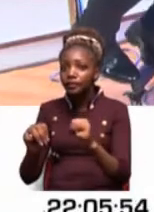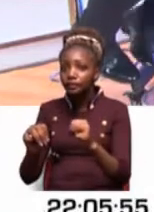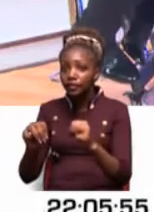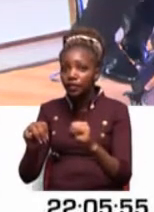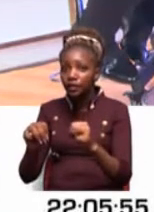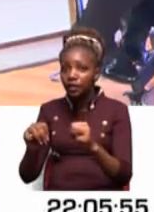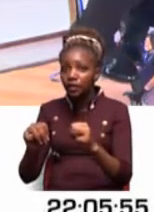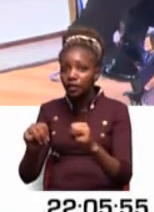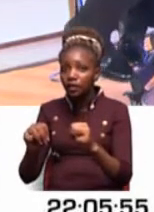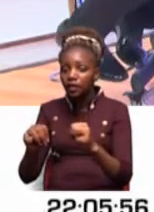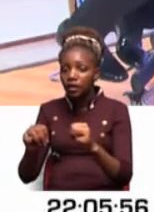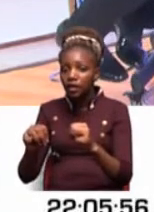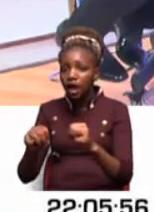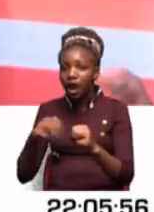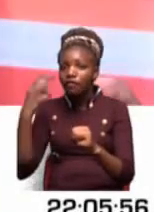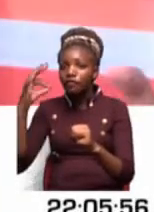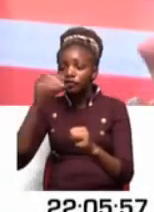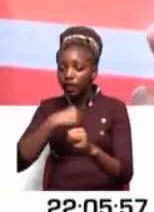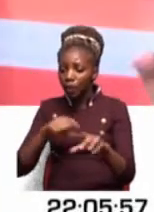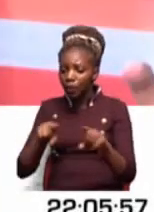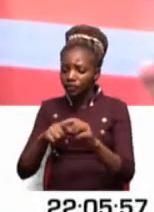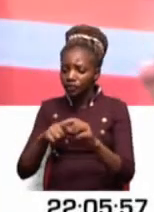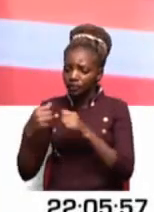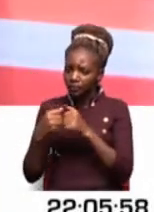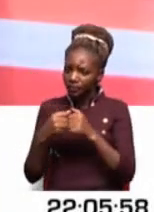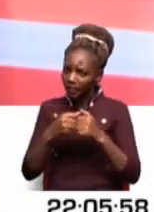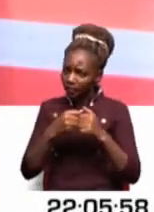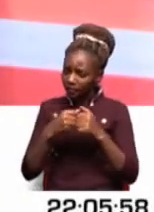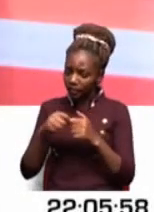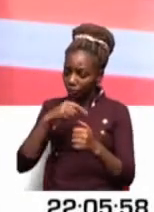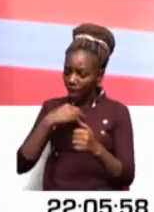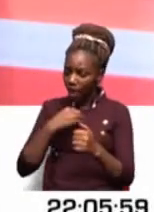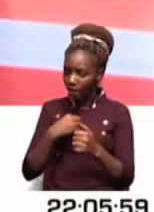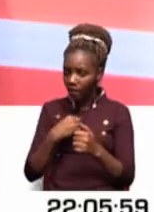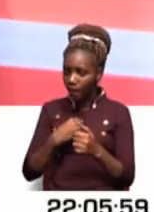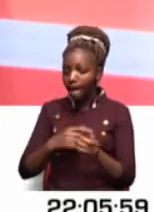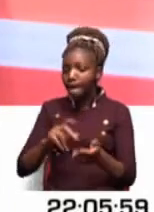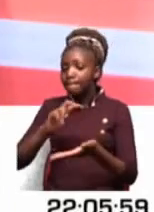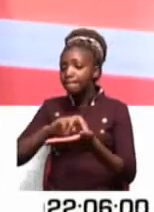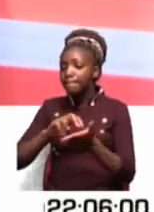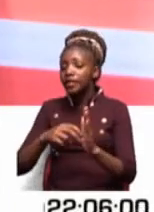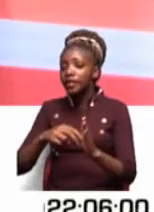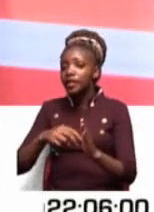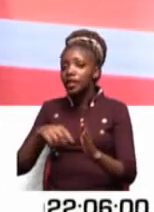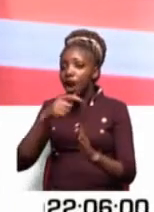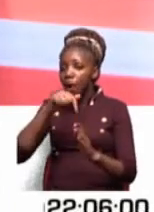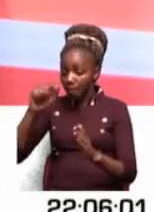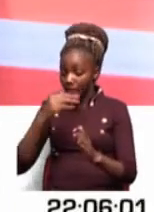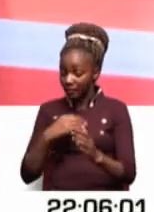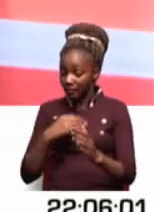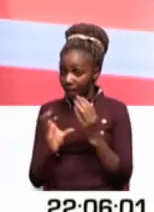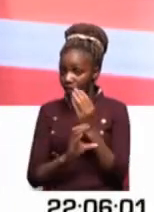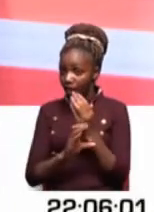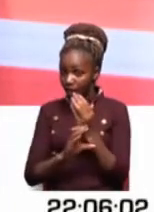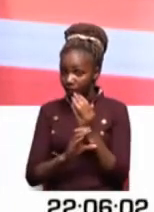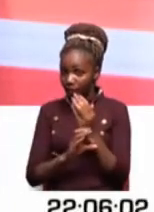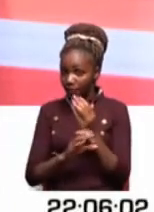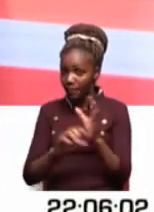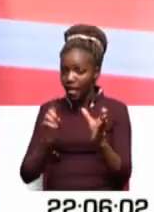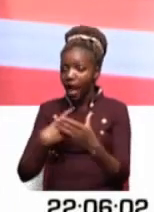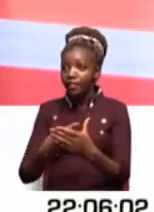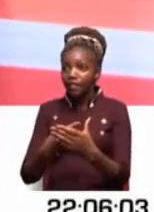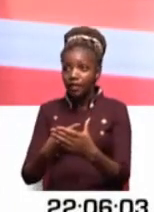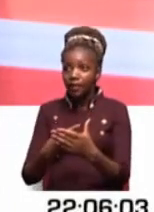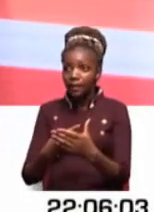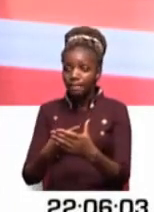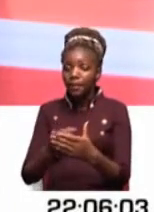want to go, and the difficulties that we have gotten ourselves into, mm-hmm. so that we don't lose a country in the process. A very difficult thing to say. I